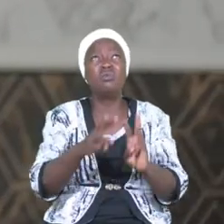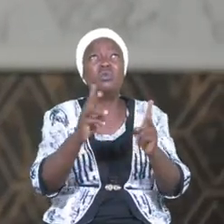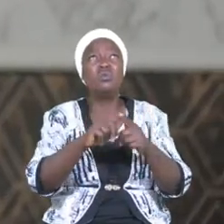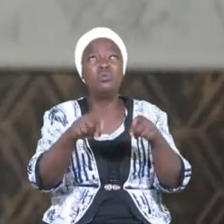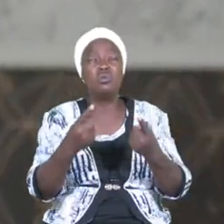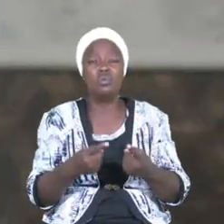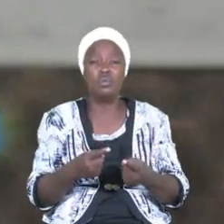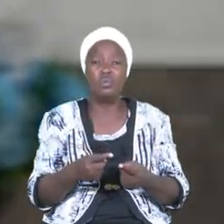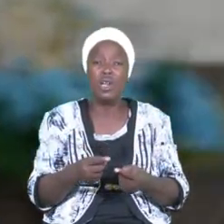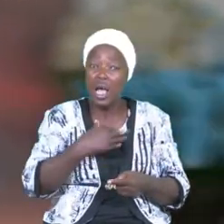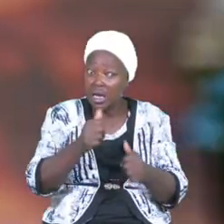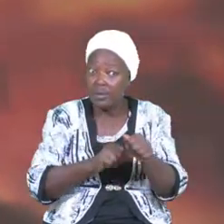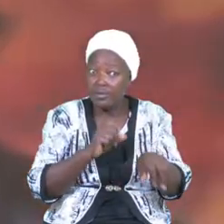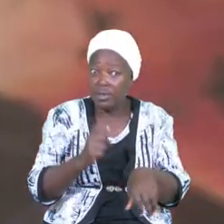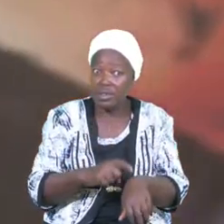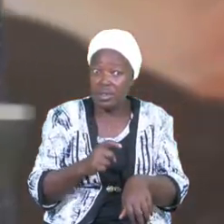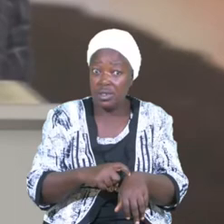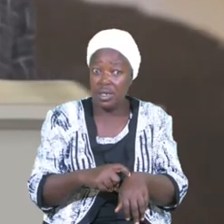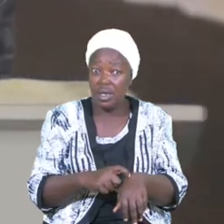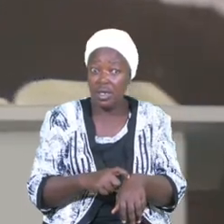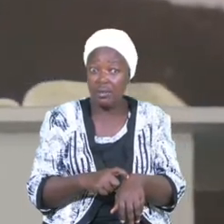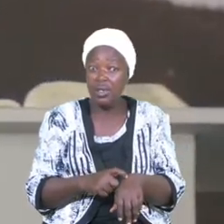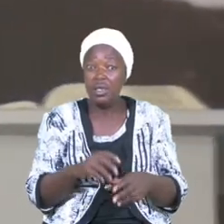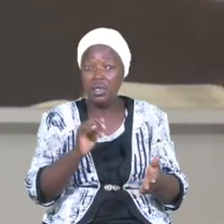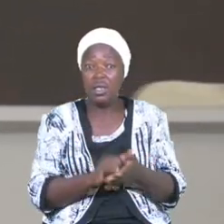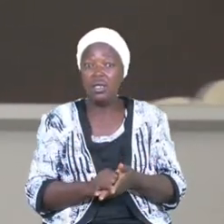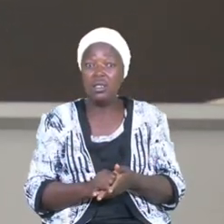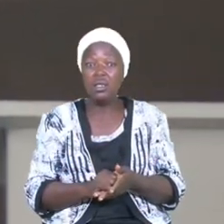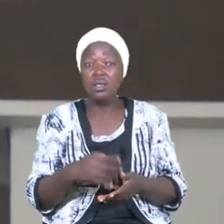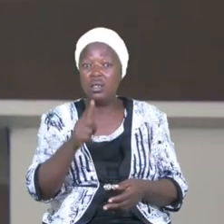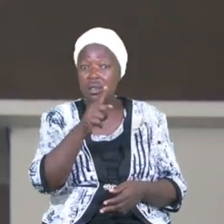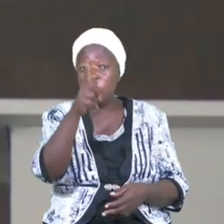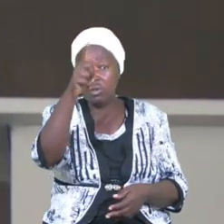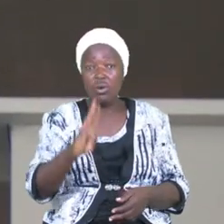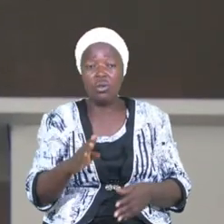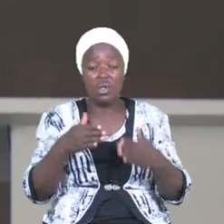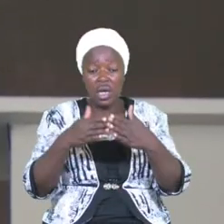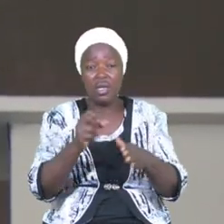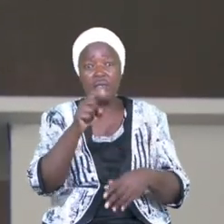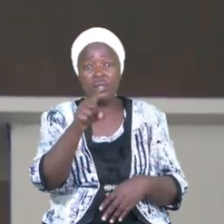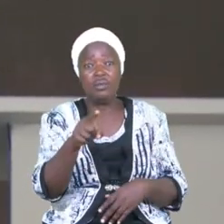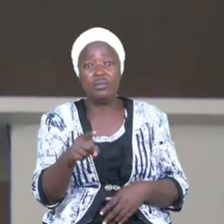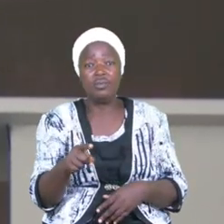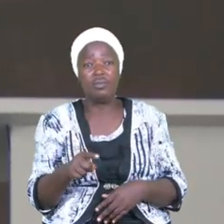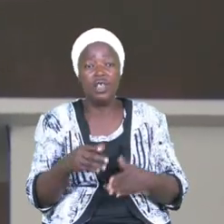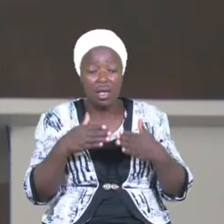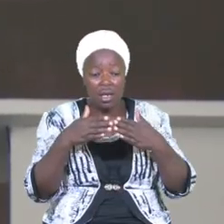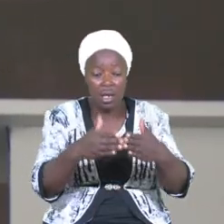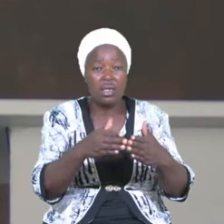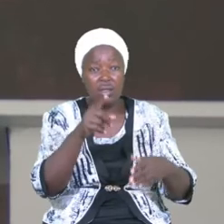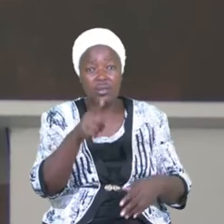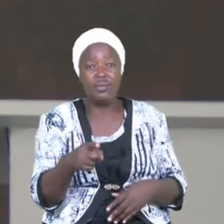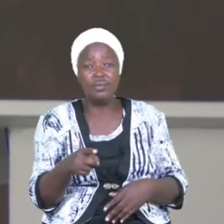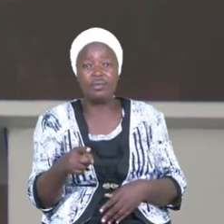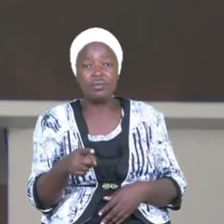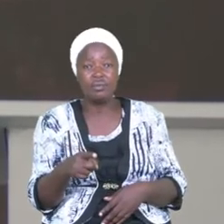And every time the Lord guides you, girds you,